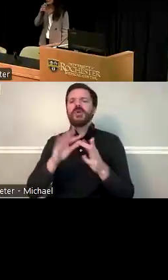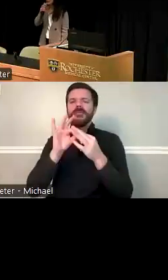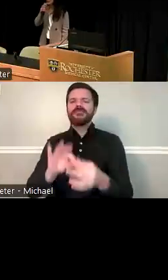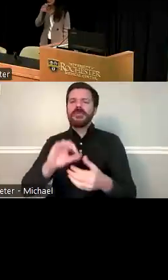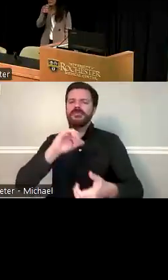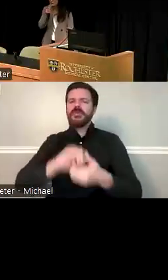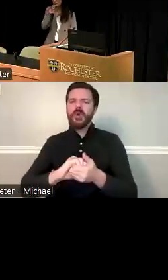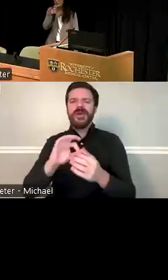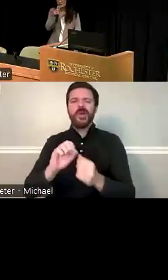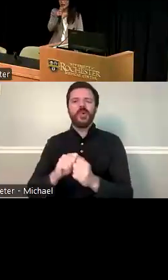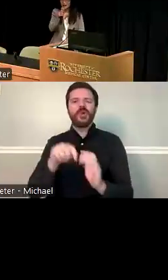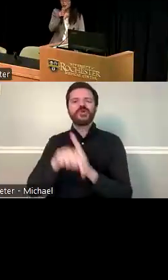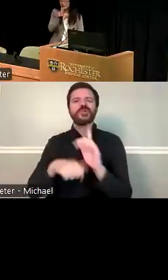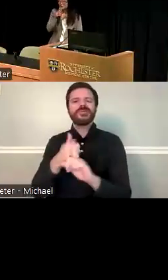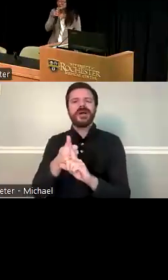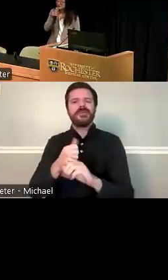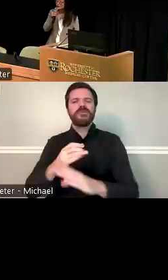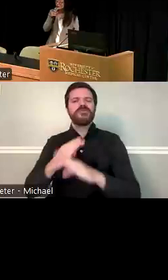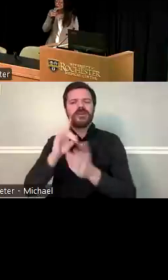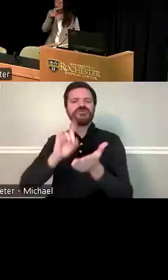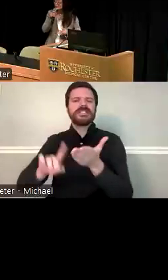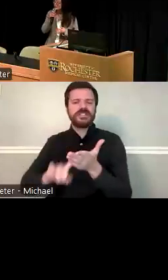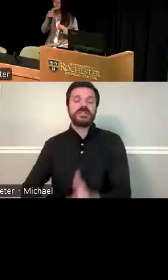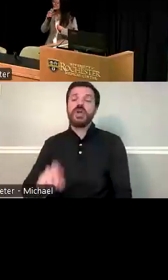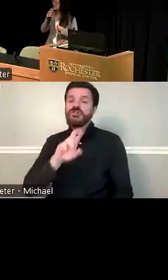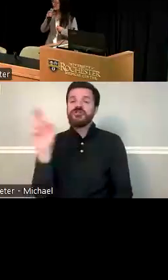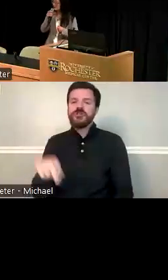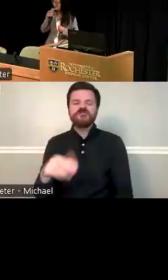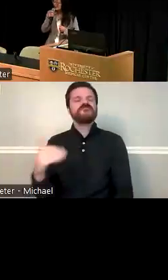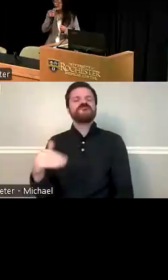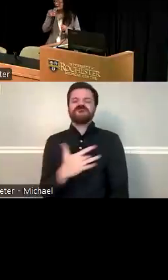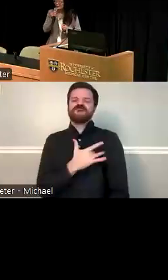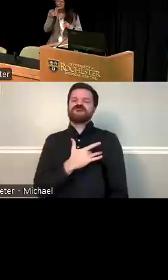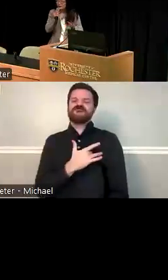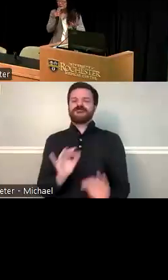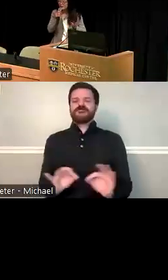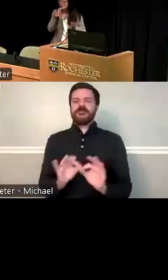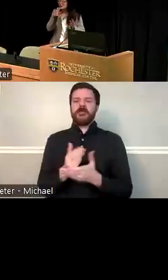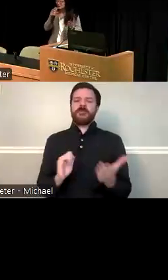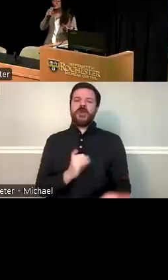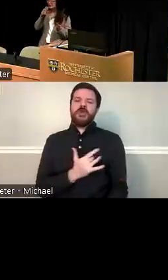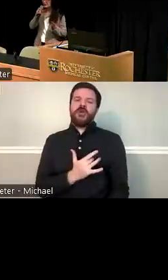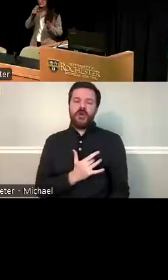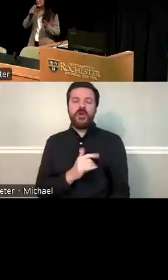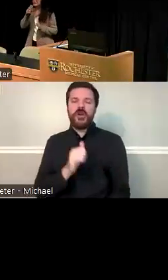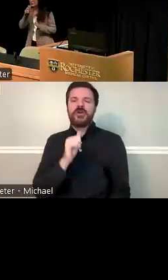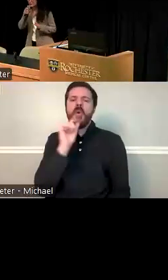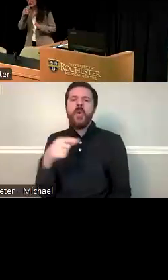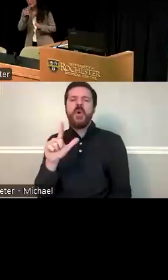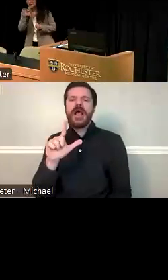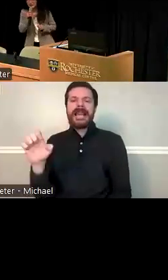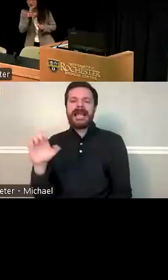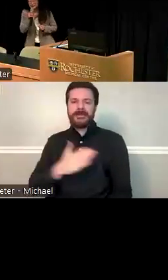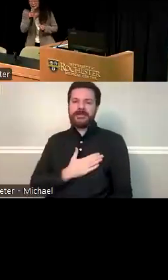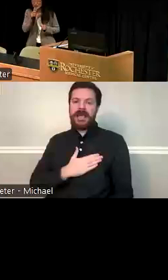suicide prevention research. Rochester holds a special place in my heart, not only because Dr. Lee used to mentor